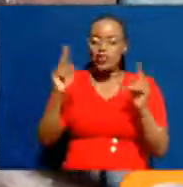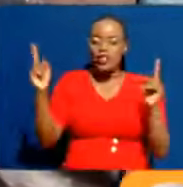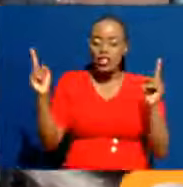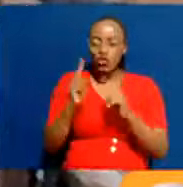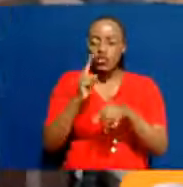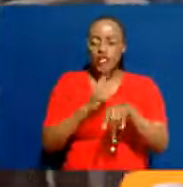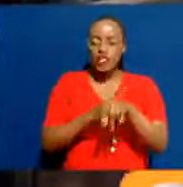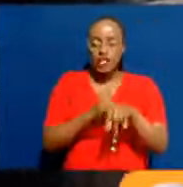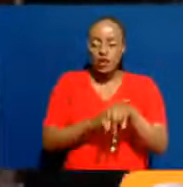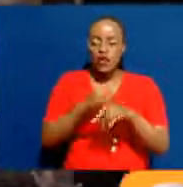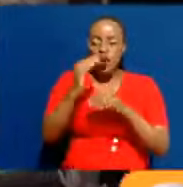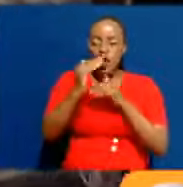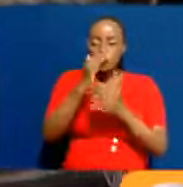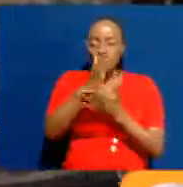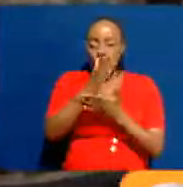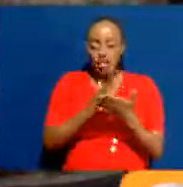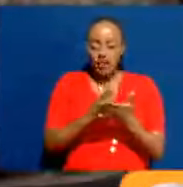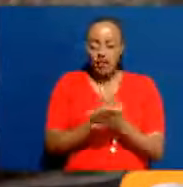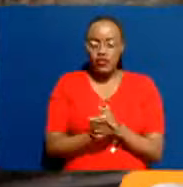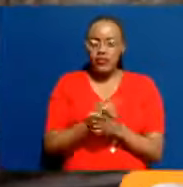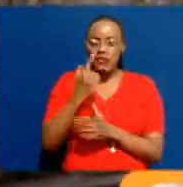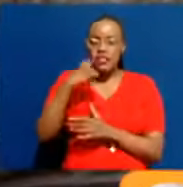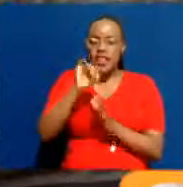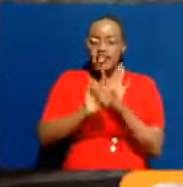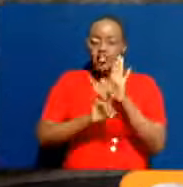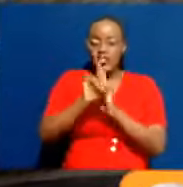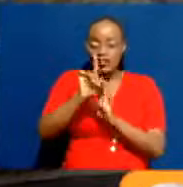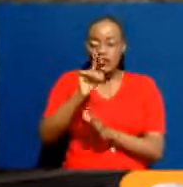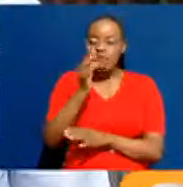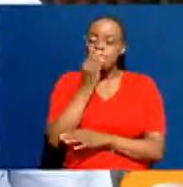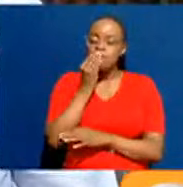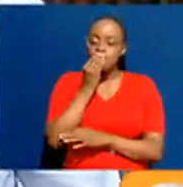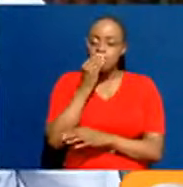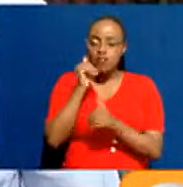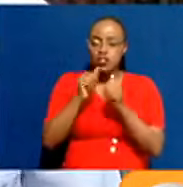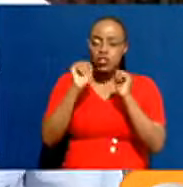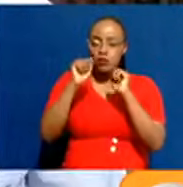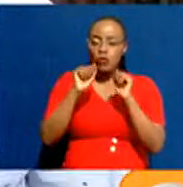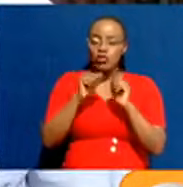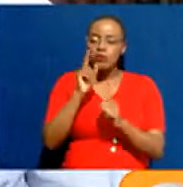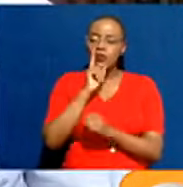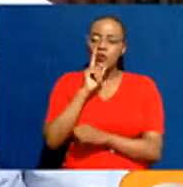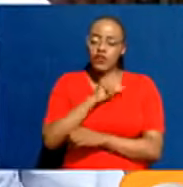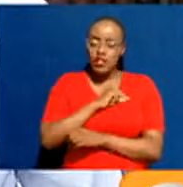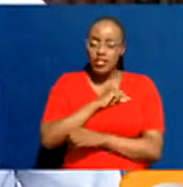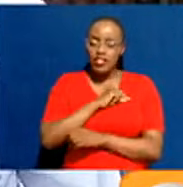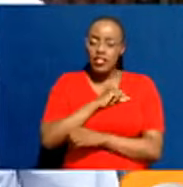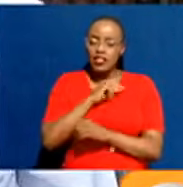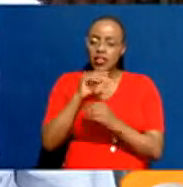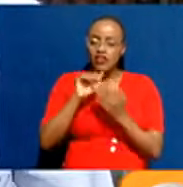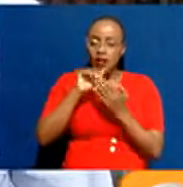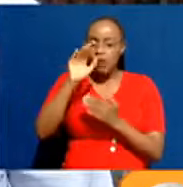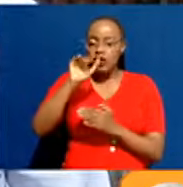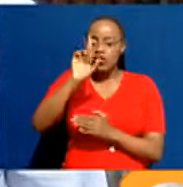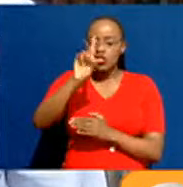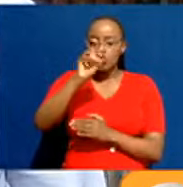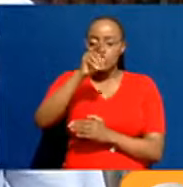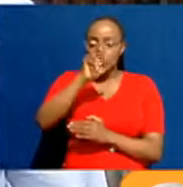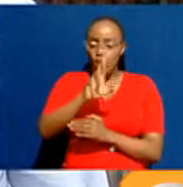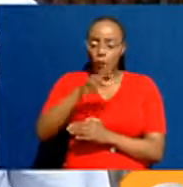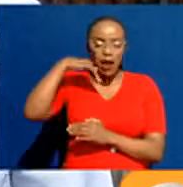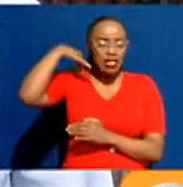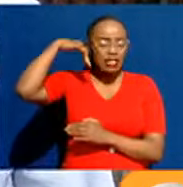rearing period by almost half. We developed a feed that can finish, especially Dorper sheep,